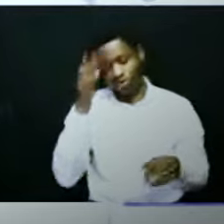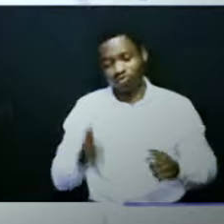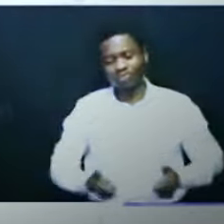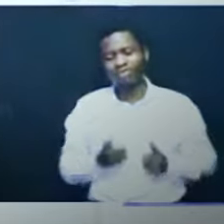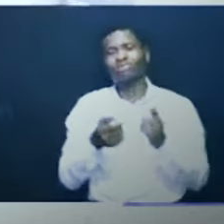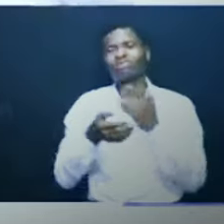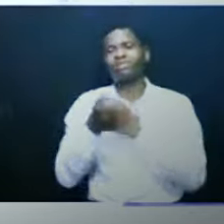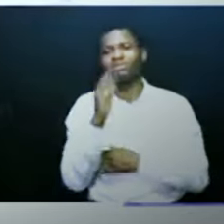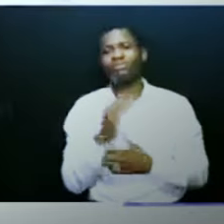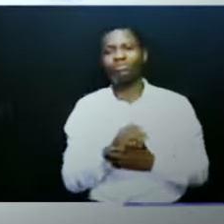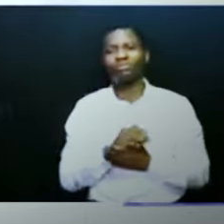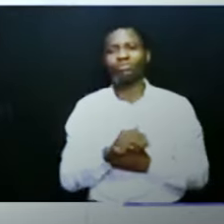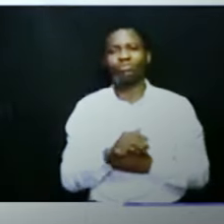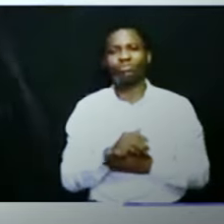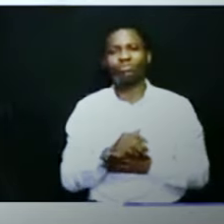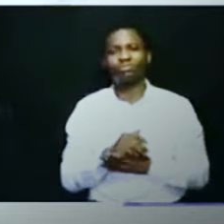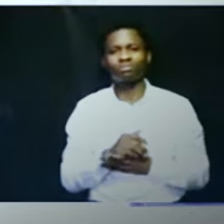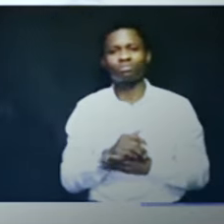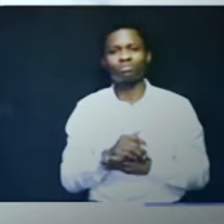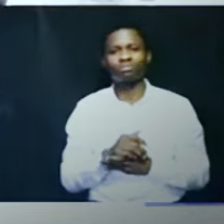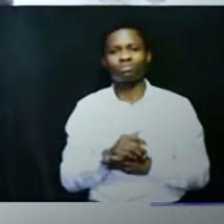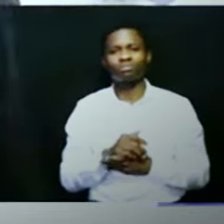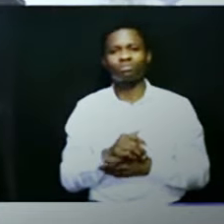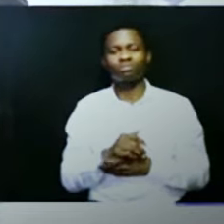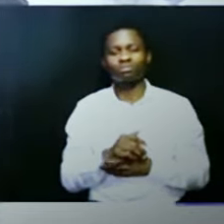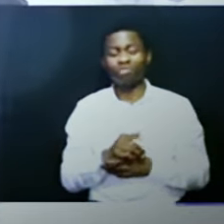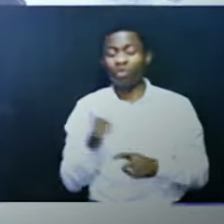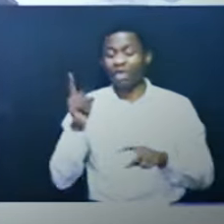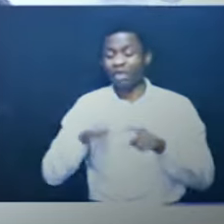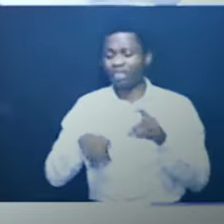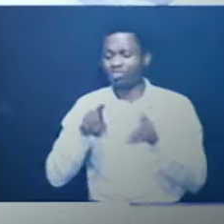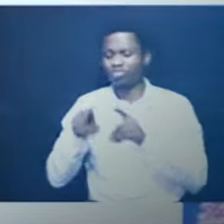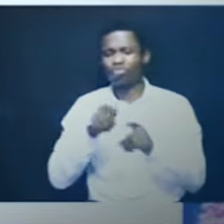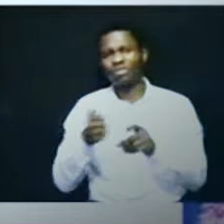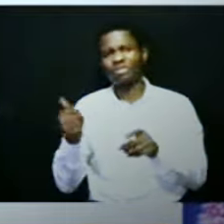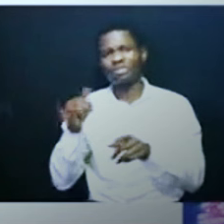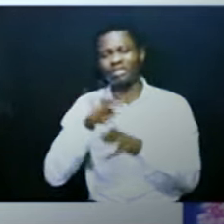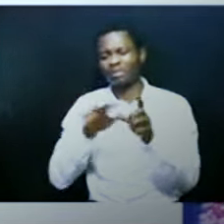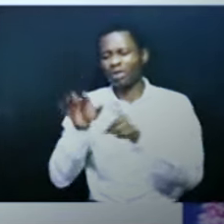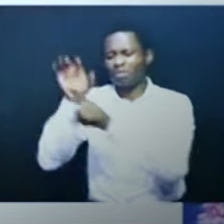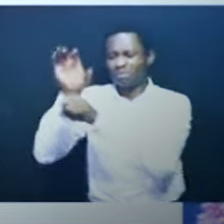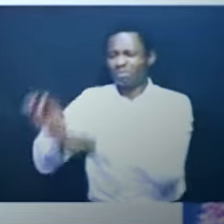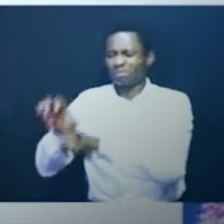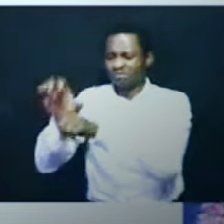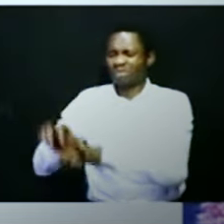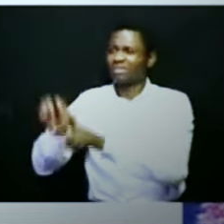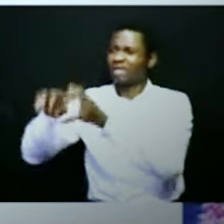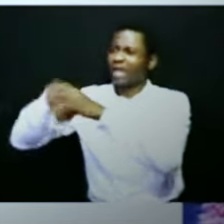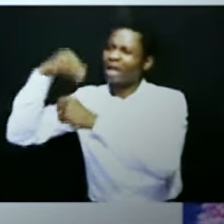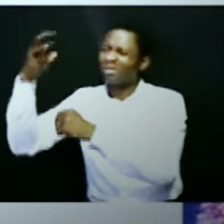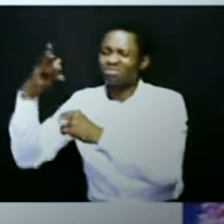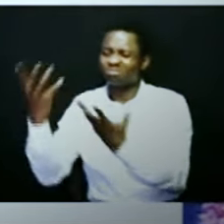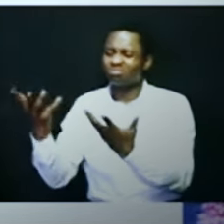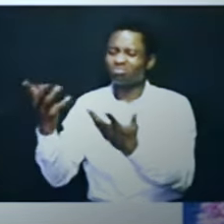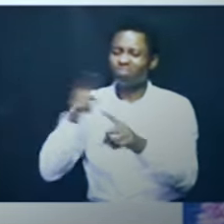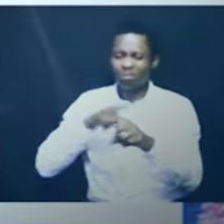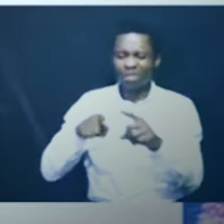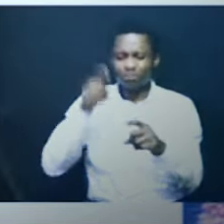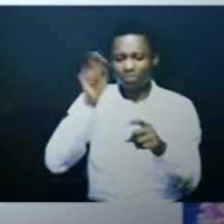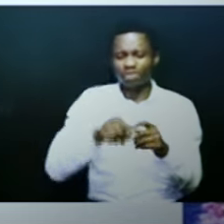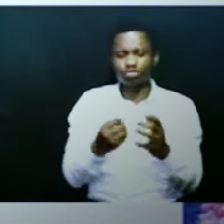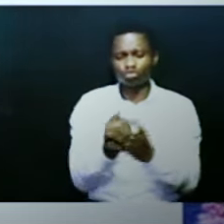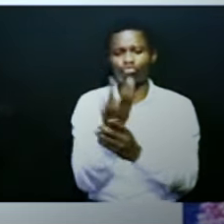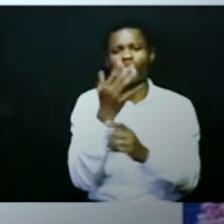You see, you cannot do anything about the pressure out there. But grow up.